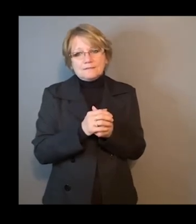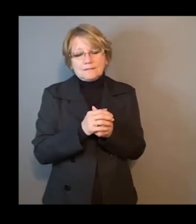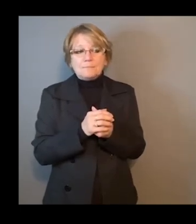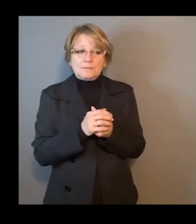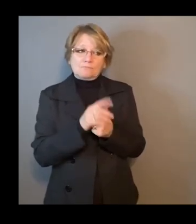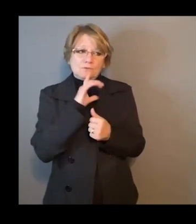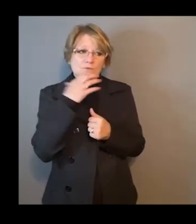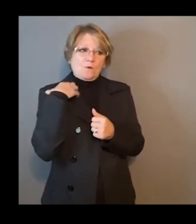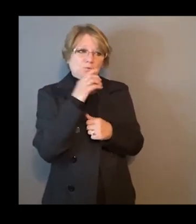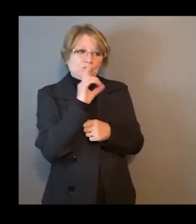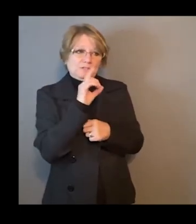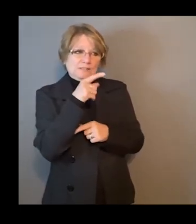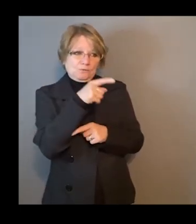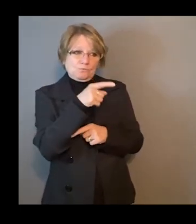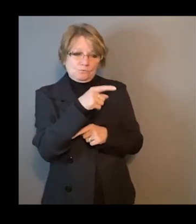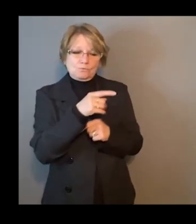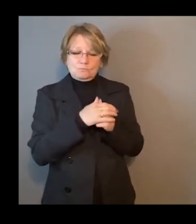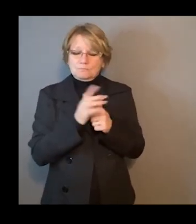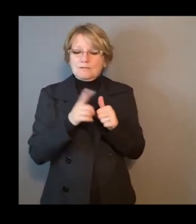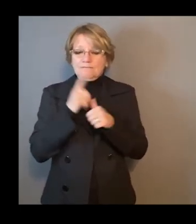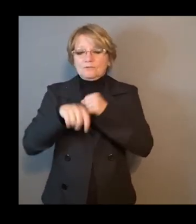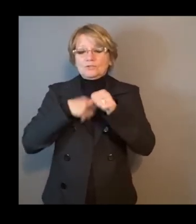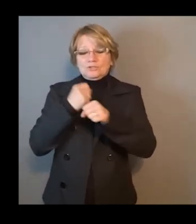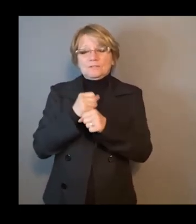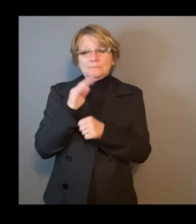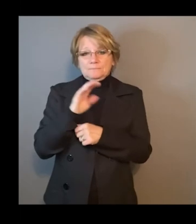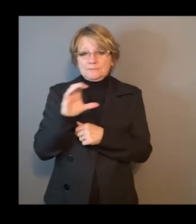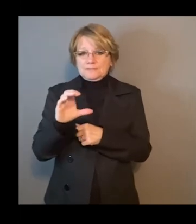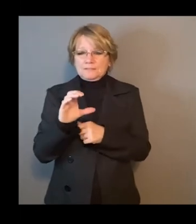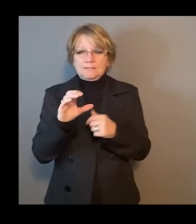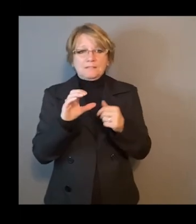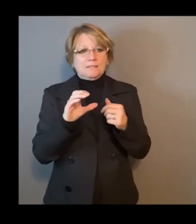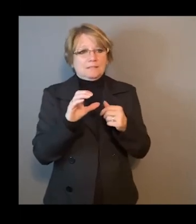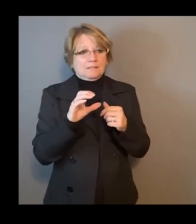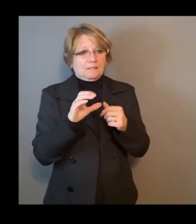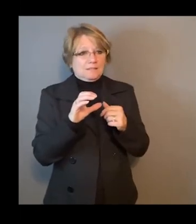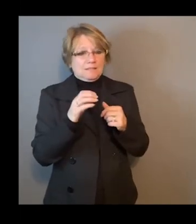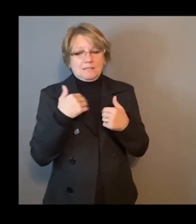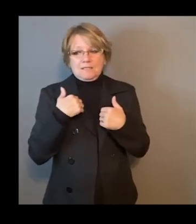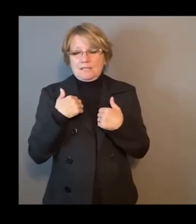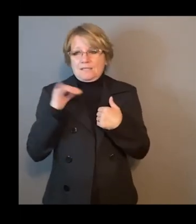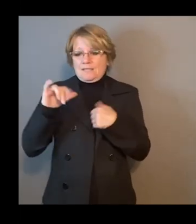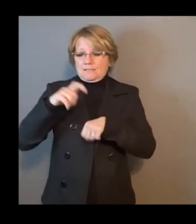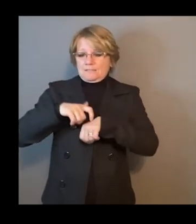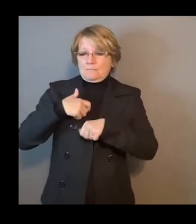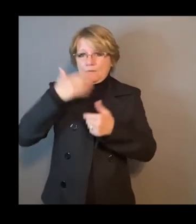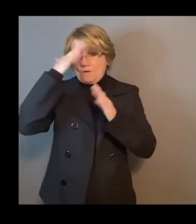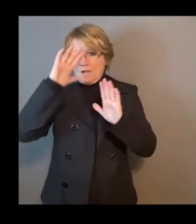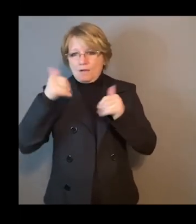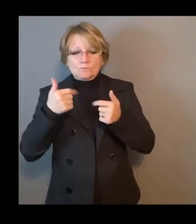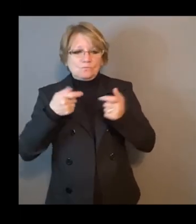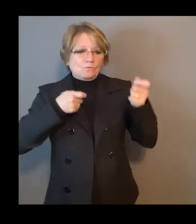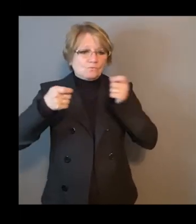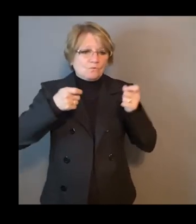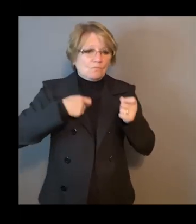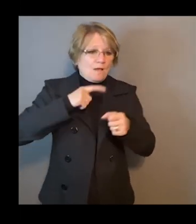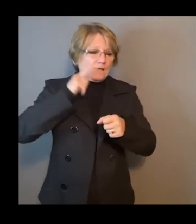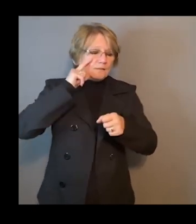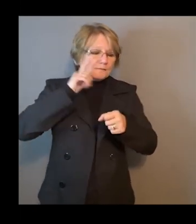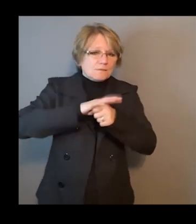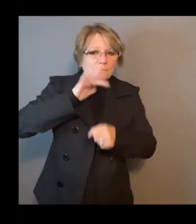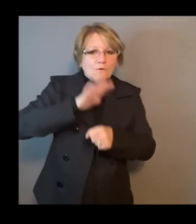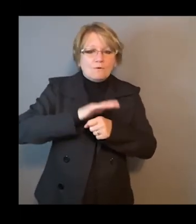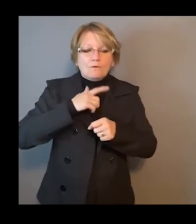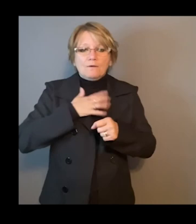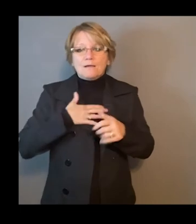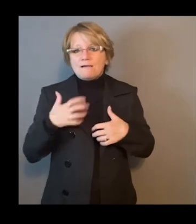D could vouch for it. So like my first year at BCC, I was dealing with like a lot of, I didn't know how to control my anger and like my temper and stuff like